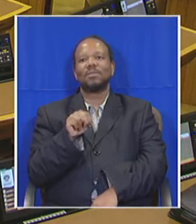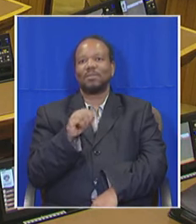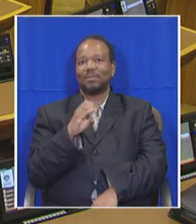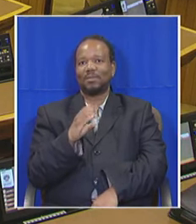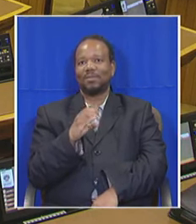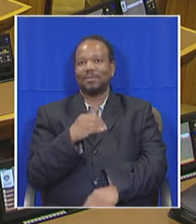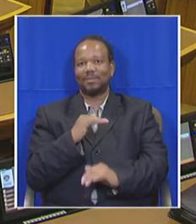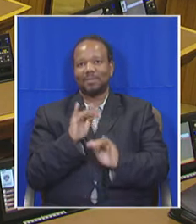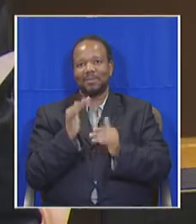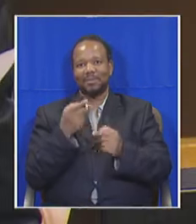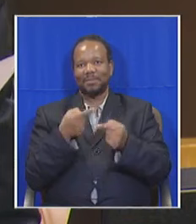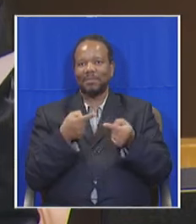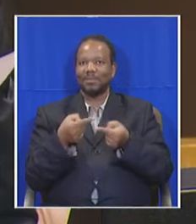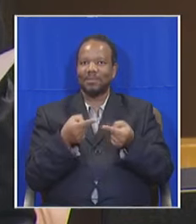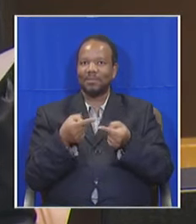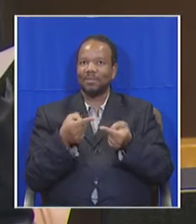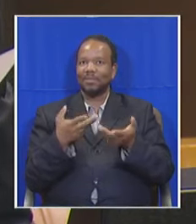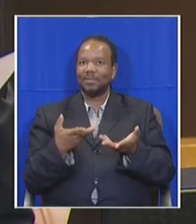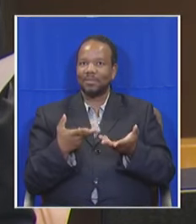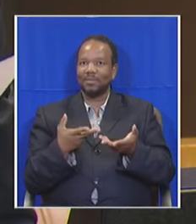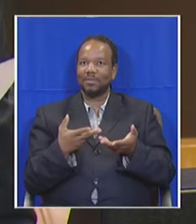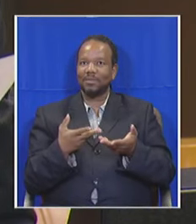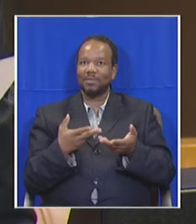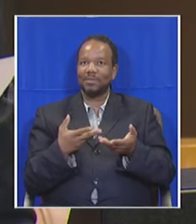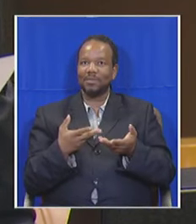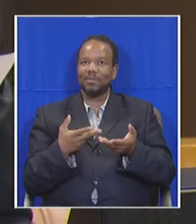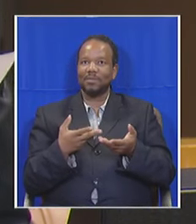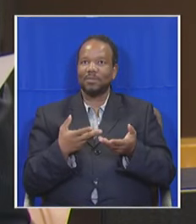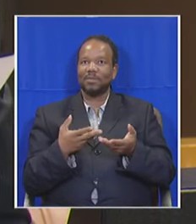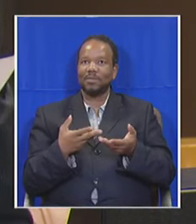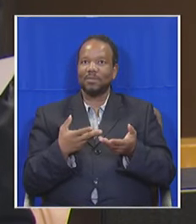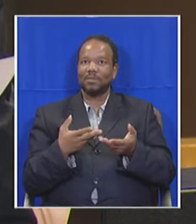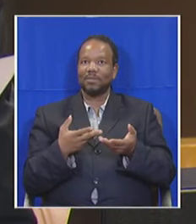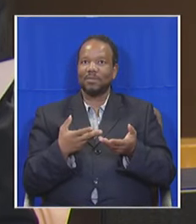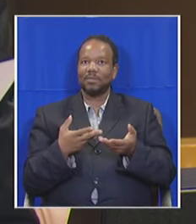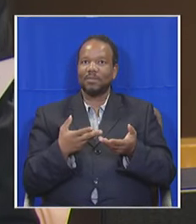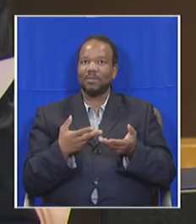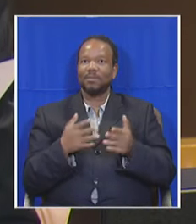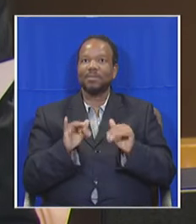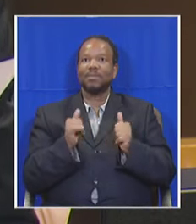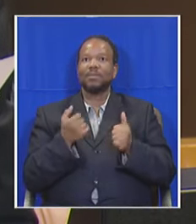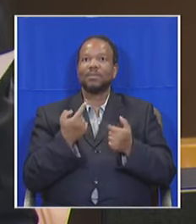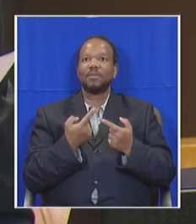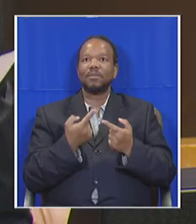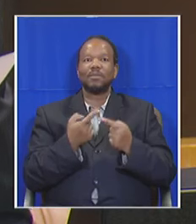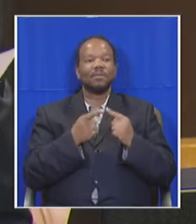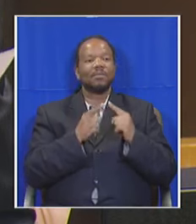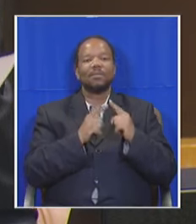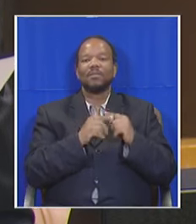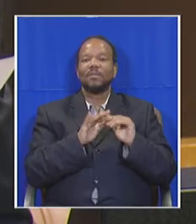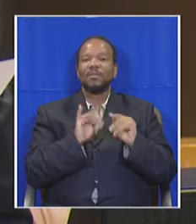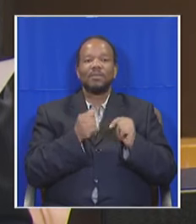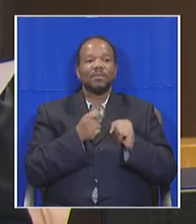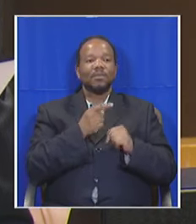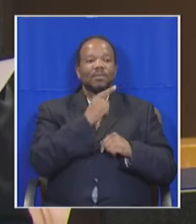jekajekisana hi ku ri vadyondzisi i tiphuphu ta nhluvukiso wa tiko rin'wana na rin'wana naswona va